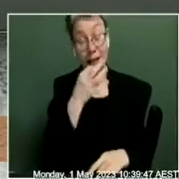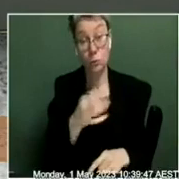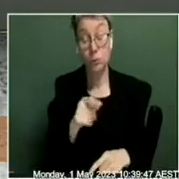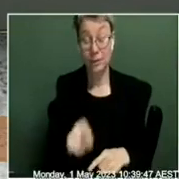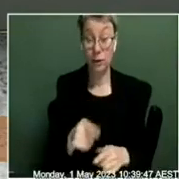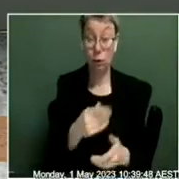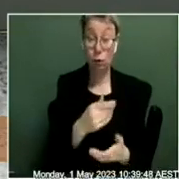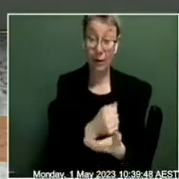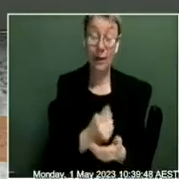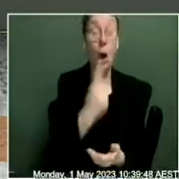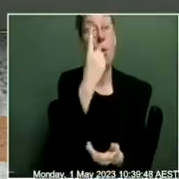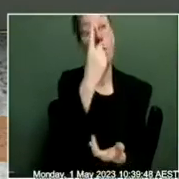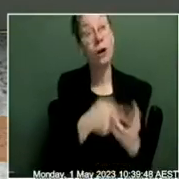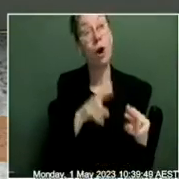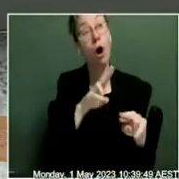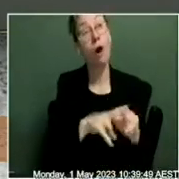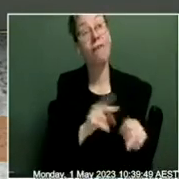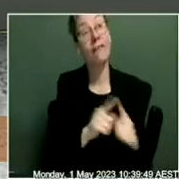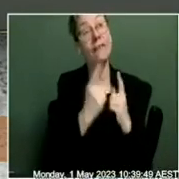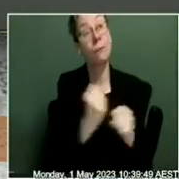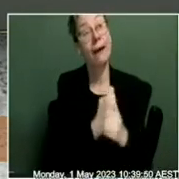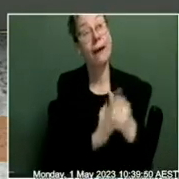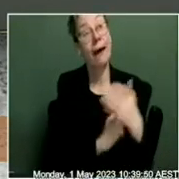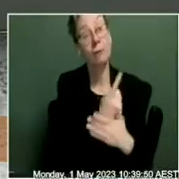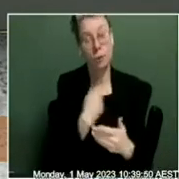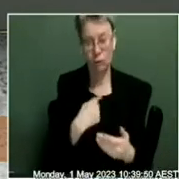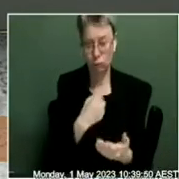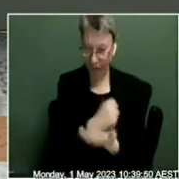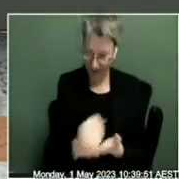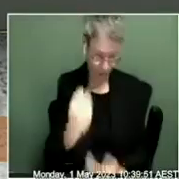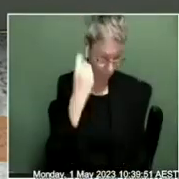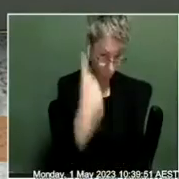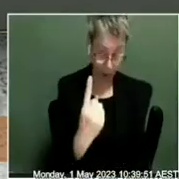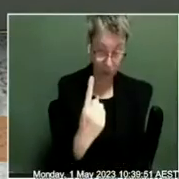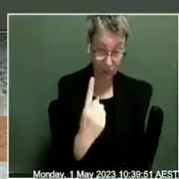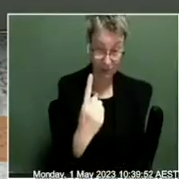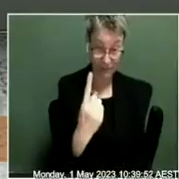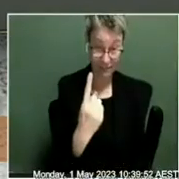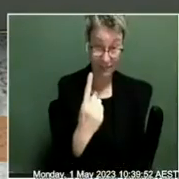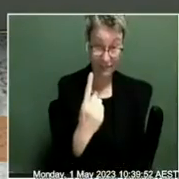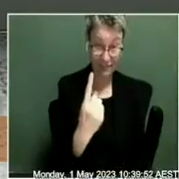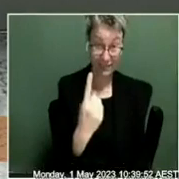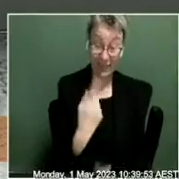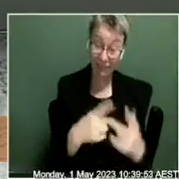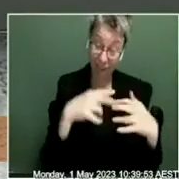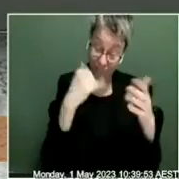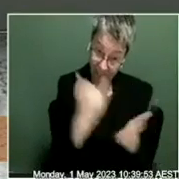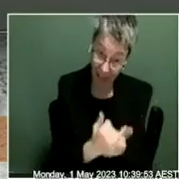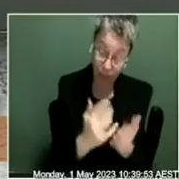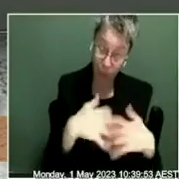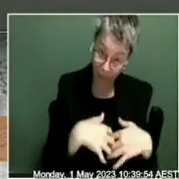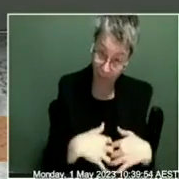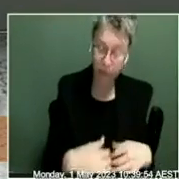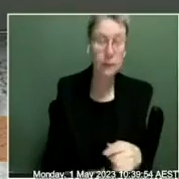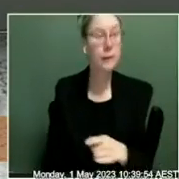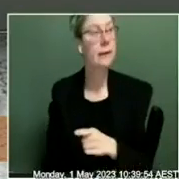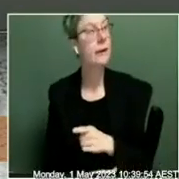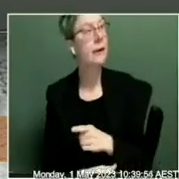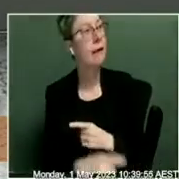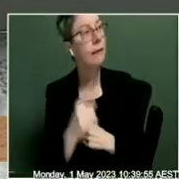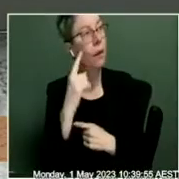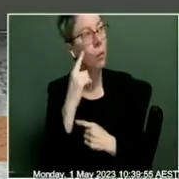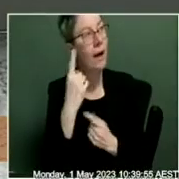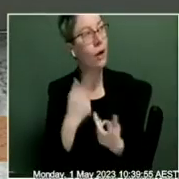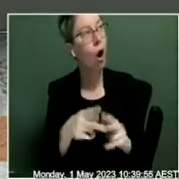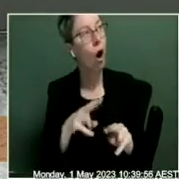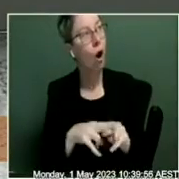I think it's one of the key factors. Do you accept that it is more important than all the other key factors,